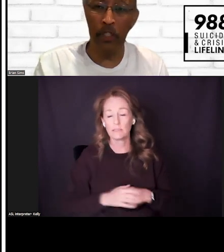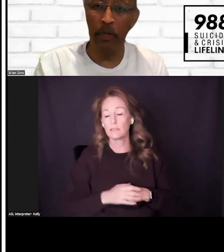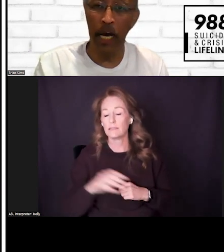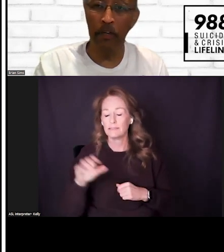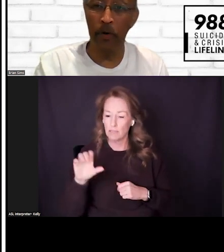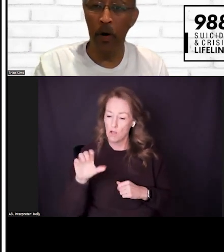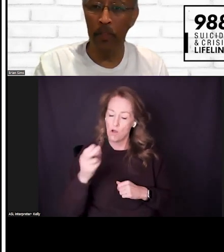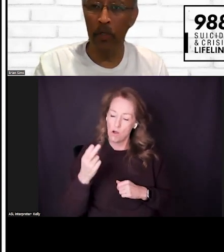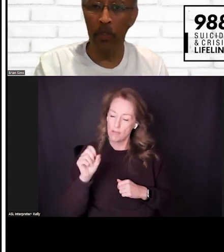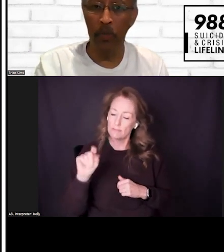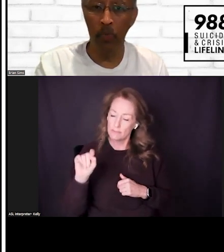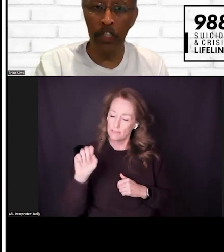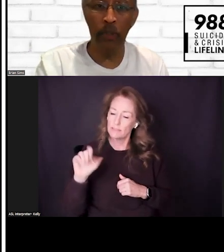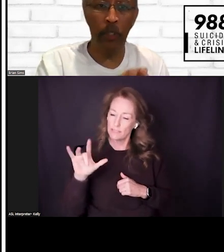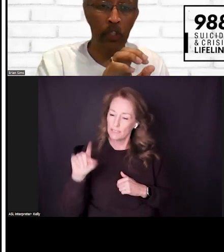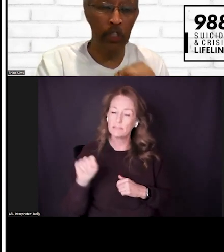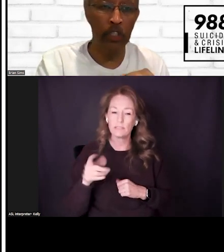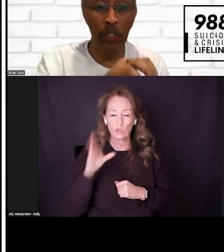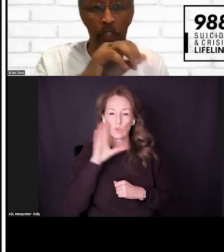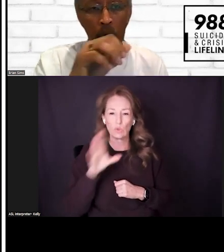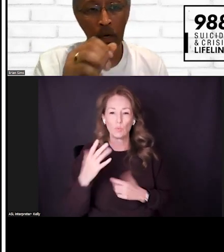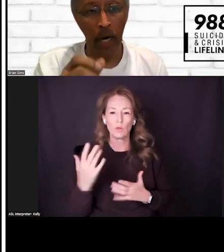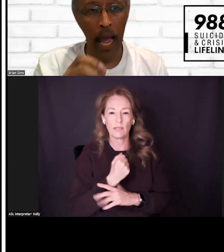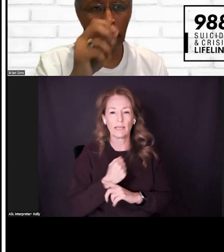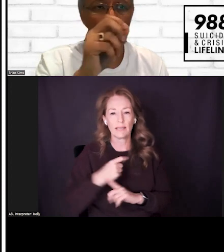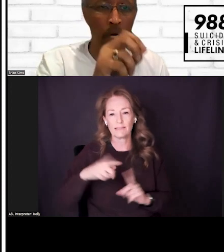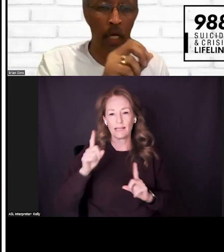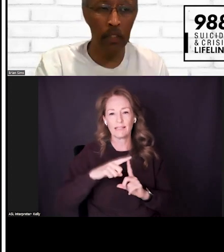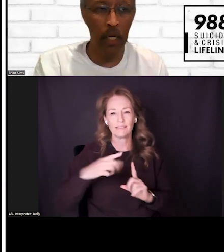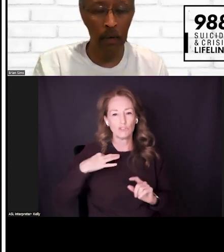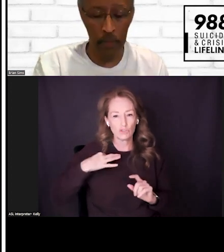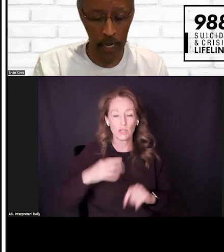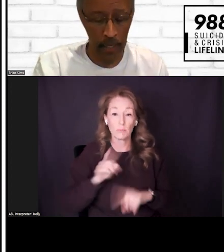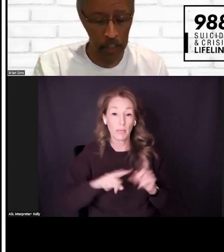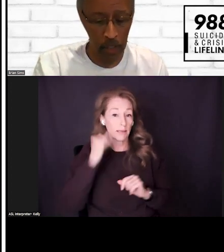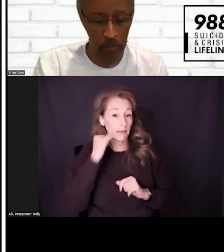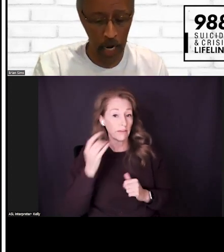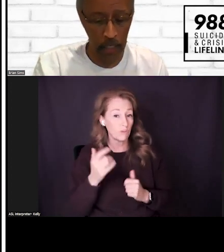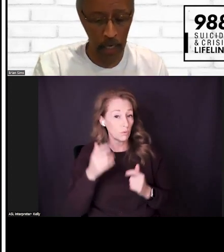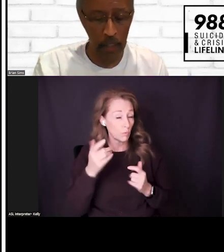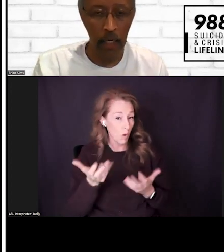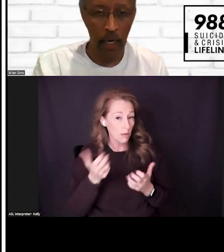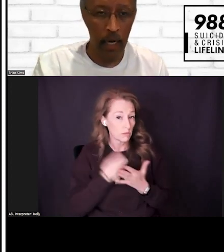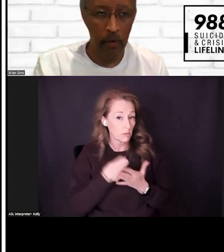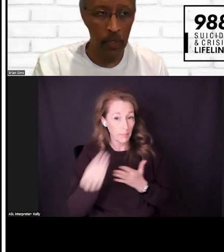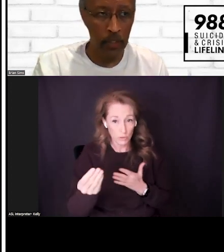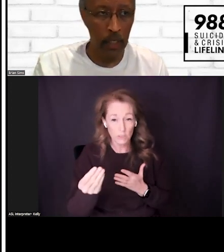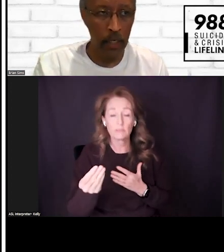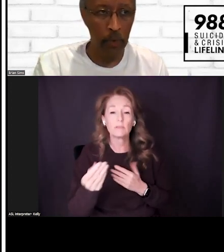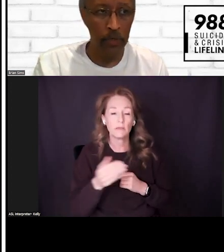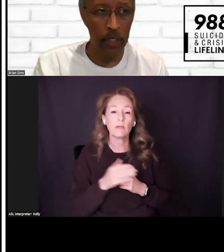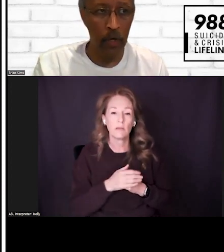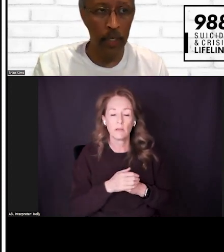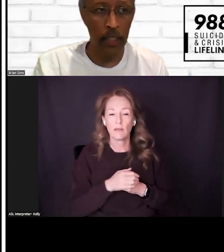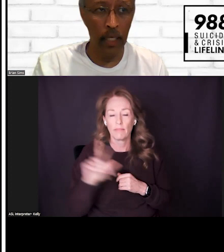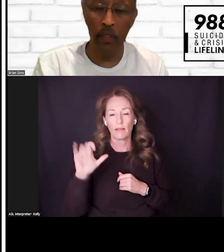but just a reminder for all those who would wish to purchase t-shirts or hats or other elements of 988, we have the link